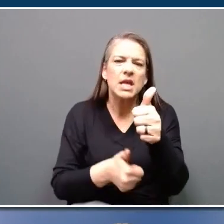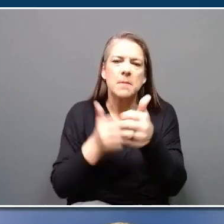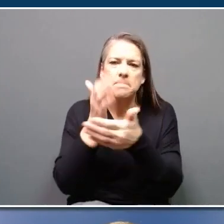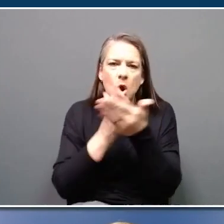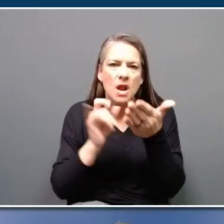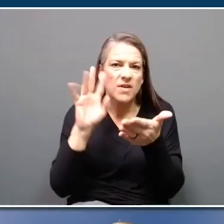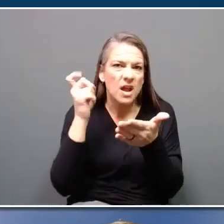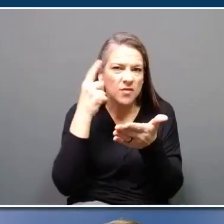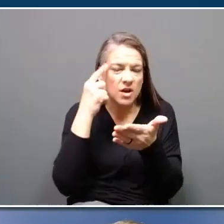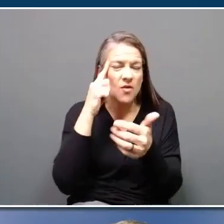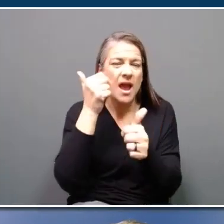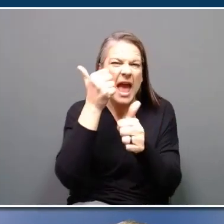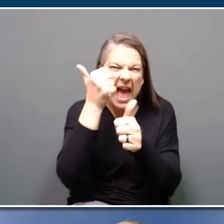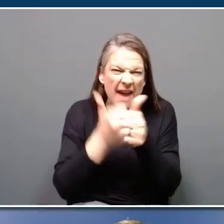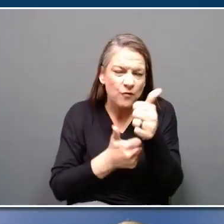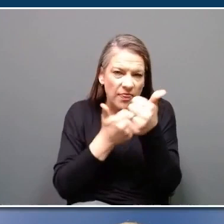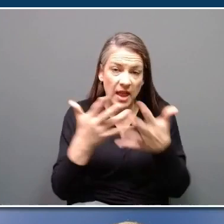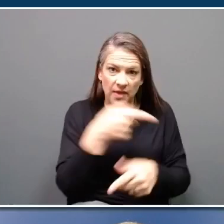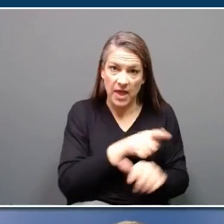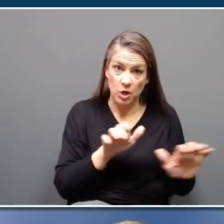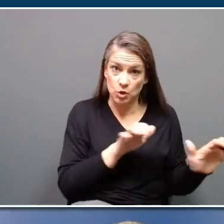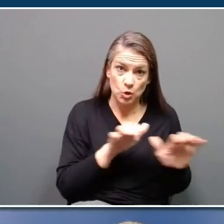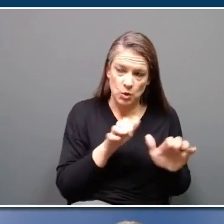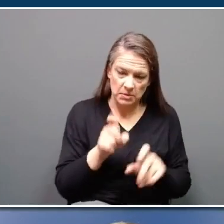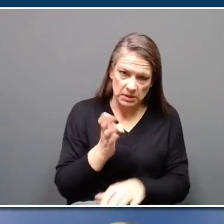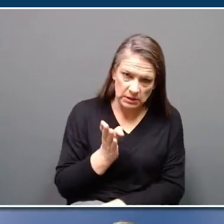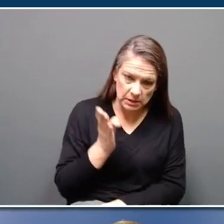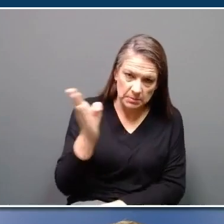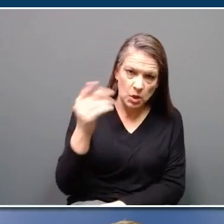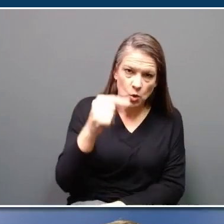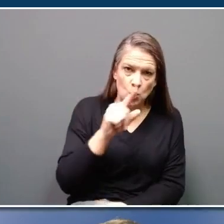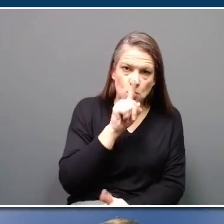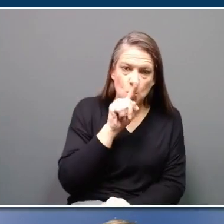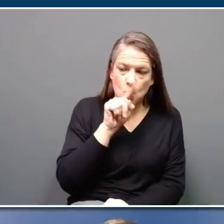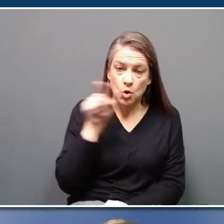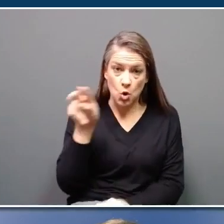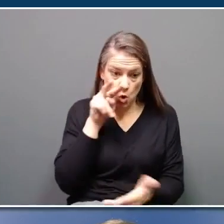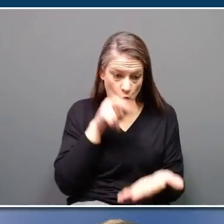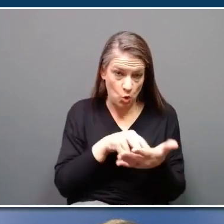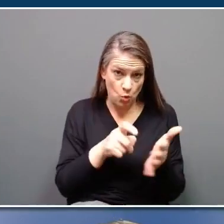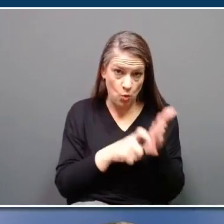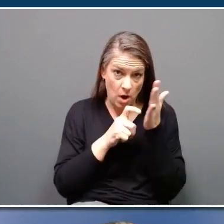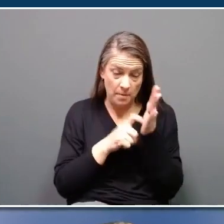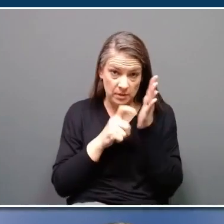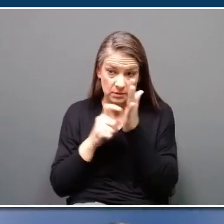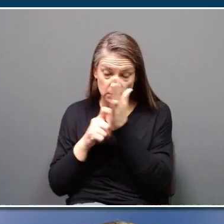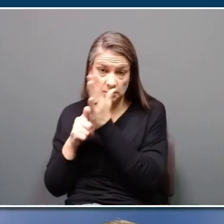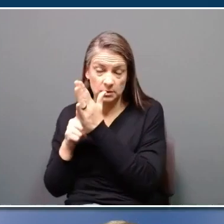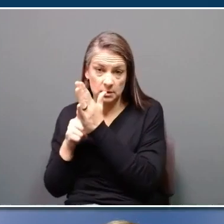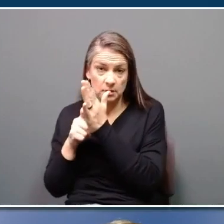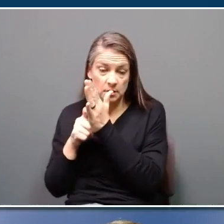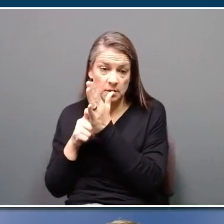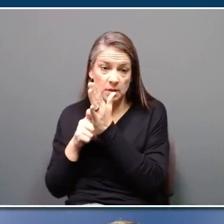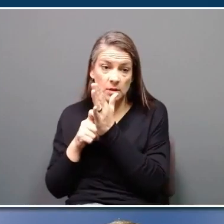for everything that they do, submitting a quarterly report that when you look at the requirements is going to be of